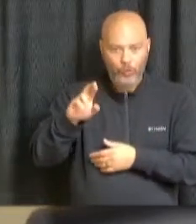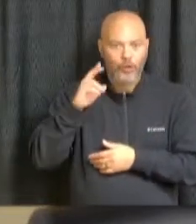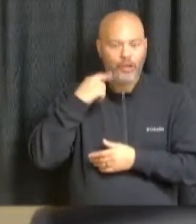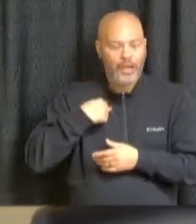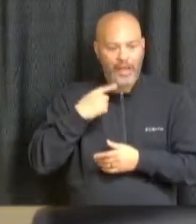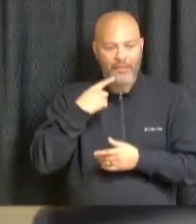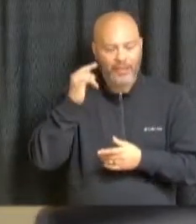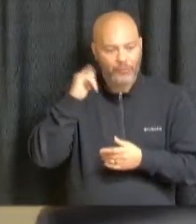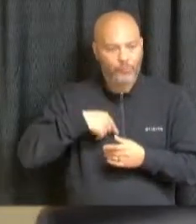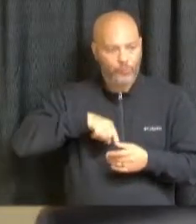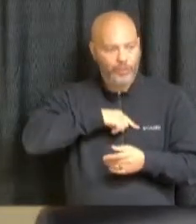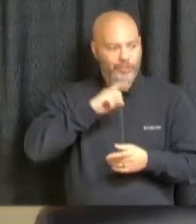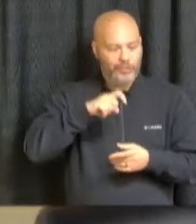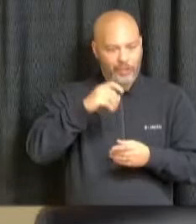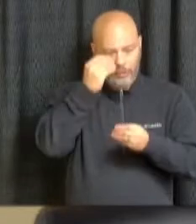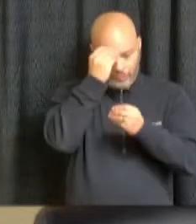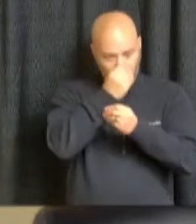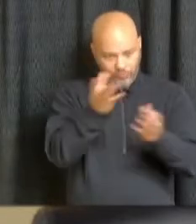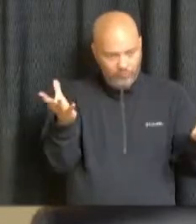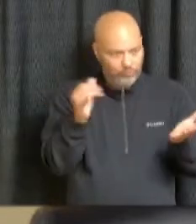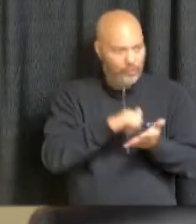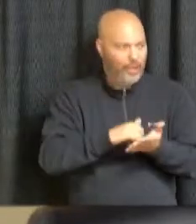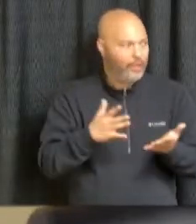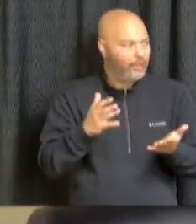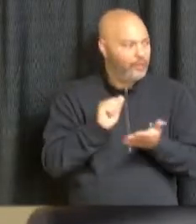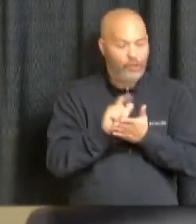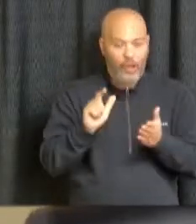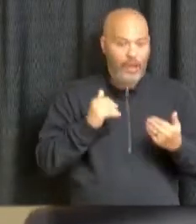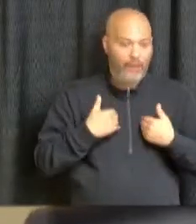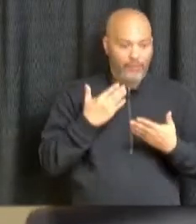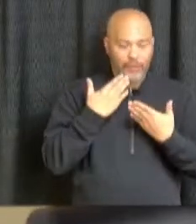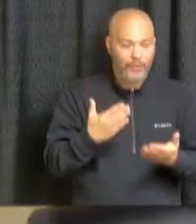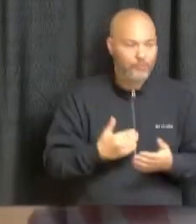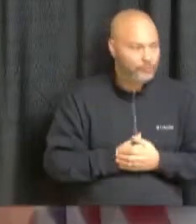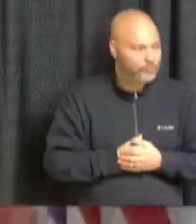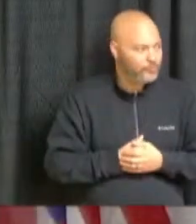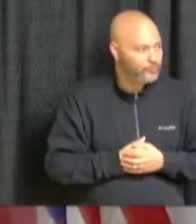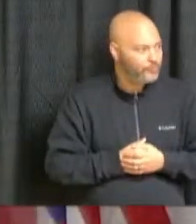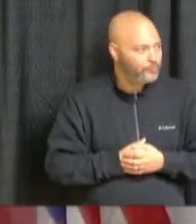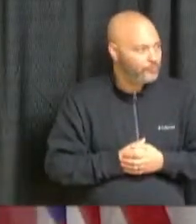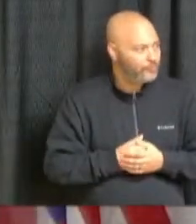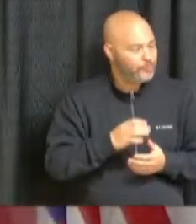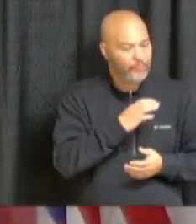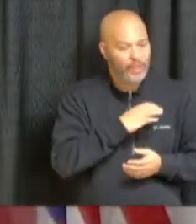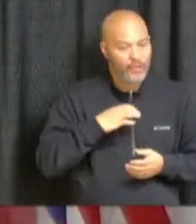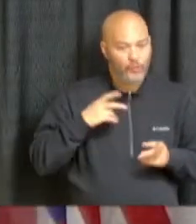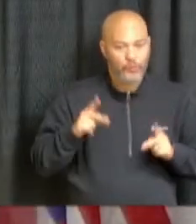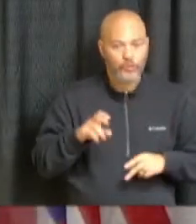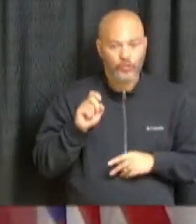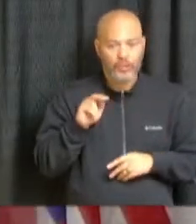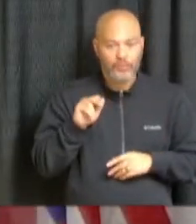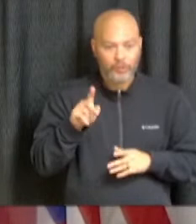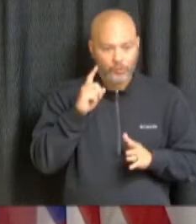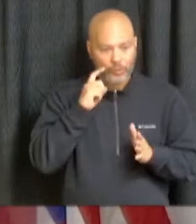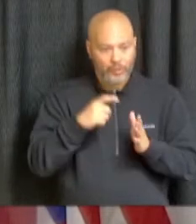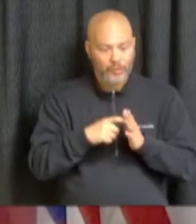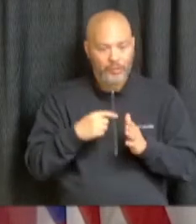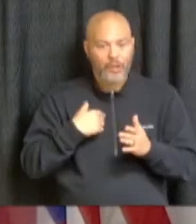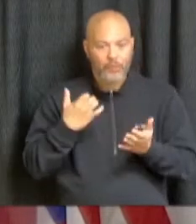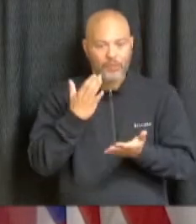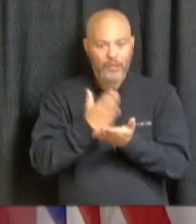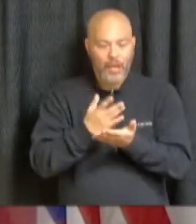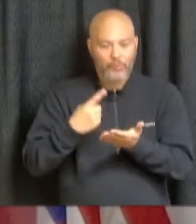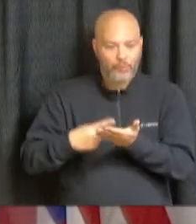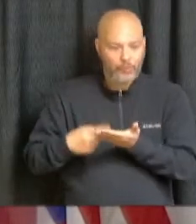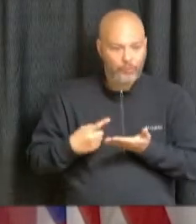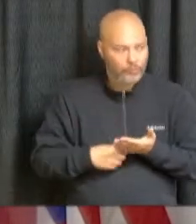And I felt like that just needed to be highlighted. That's all I've got. Thank you. Thank you. Councilperson Streetman, you're recognized. Call for the question.